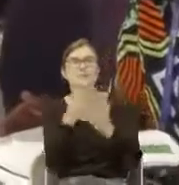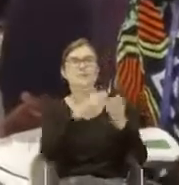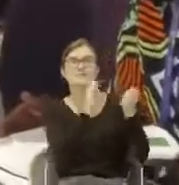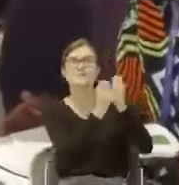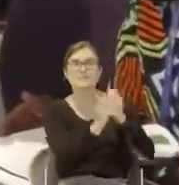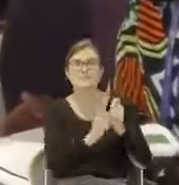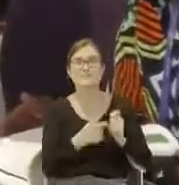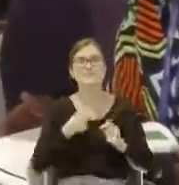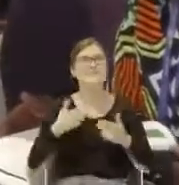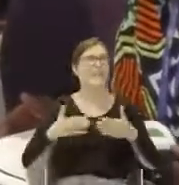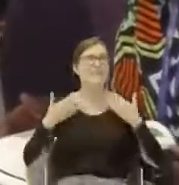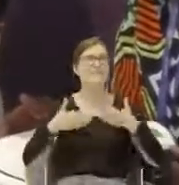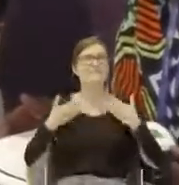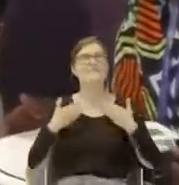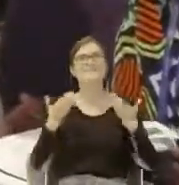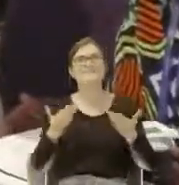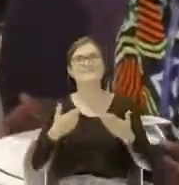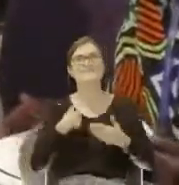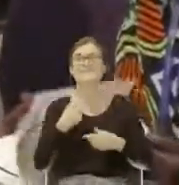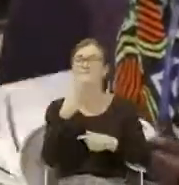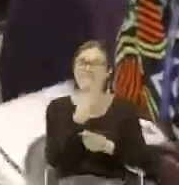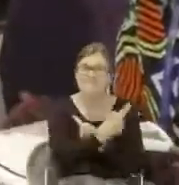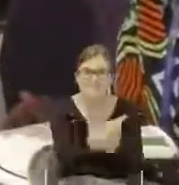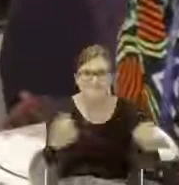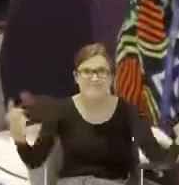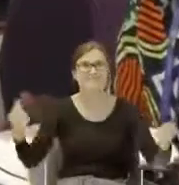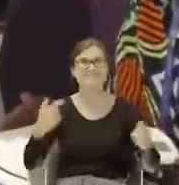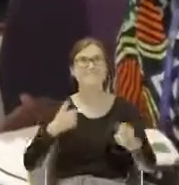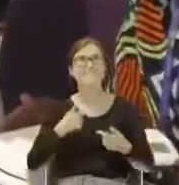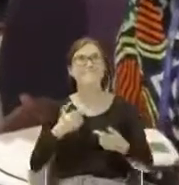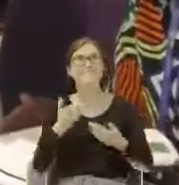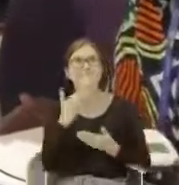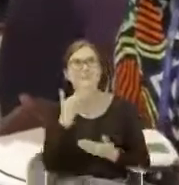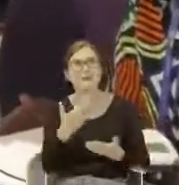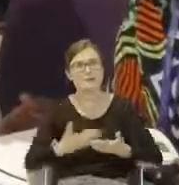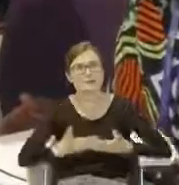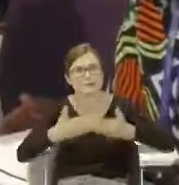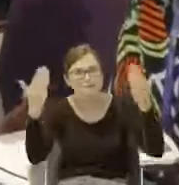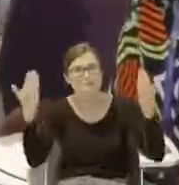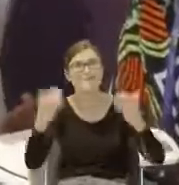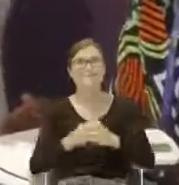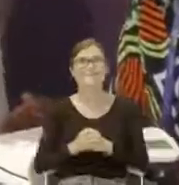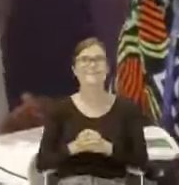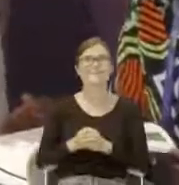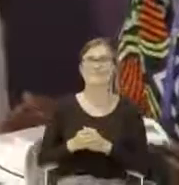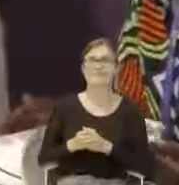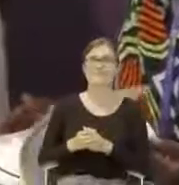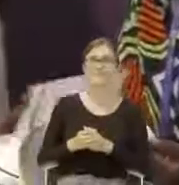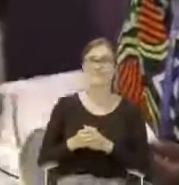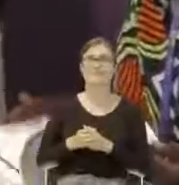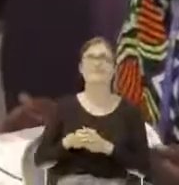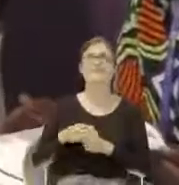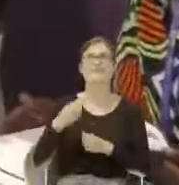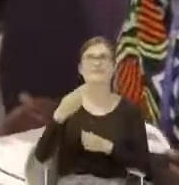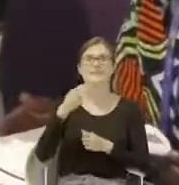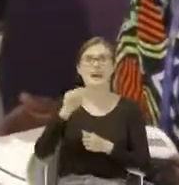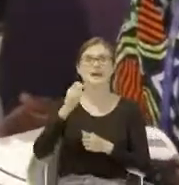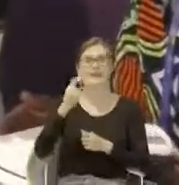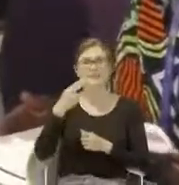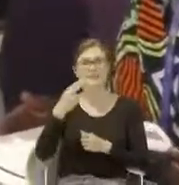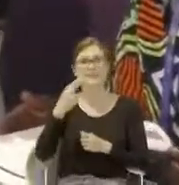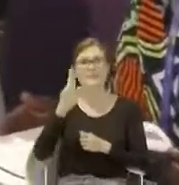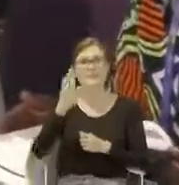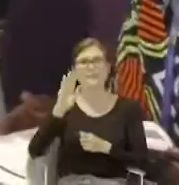UN Habitat, our dear friend, once a mayor, always a mayor, Maimouna Mohd Sharif. The floor is